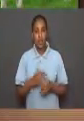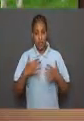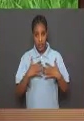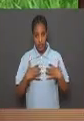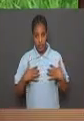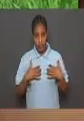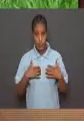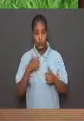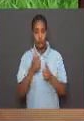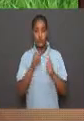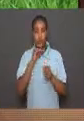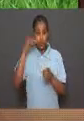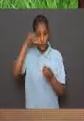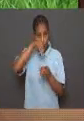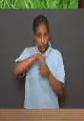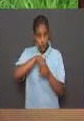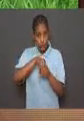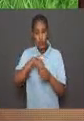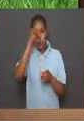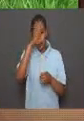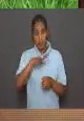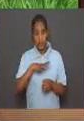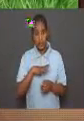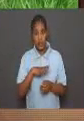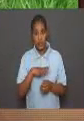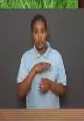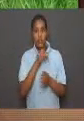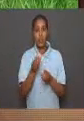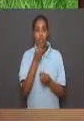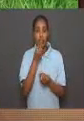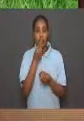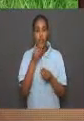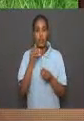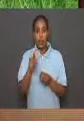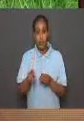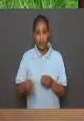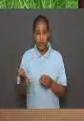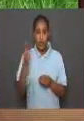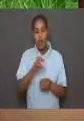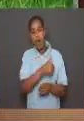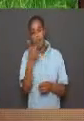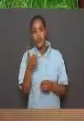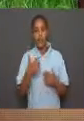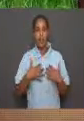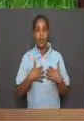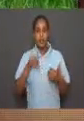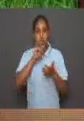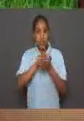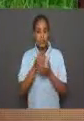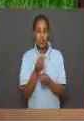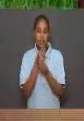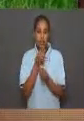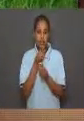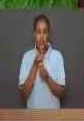Animals, which include human beings, eat plants or other animals that have